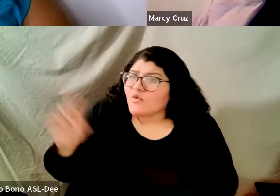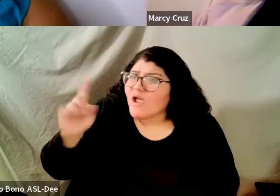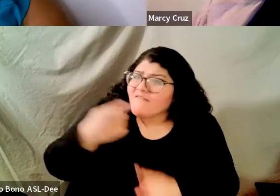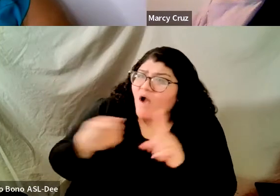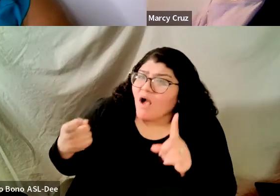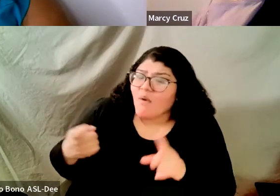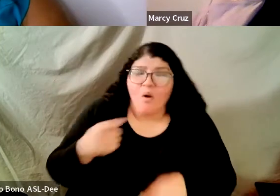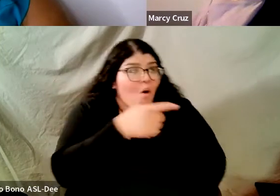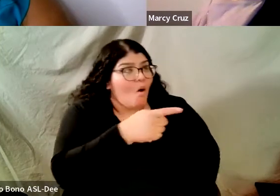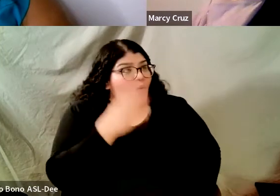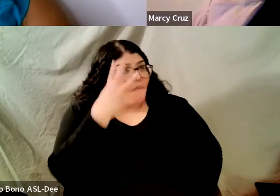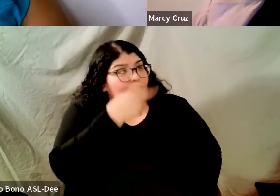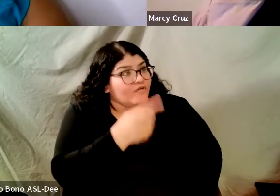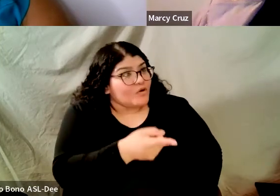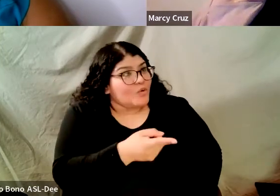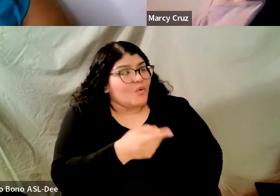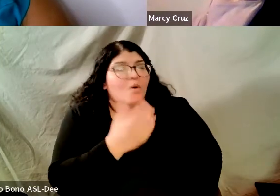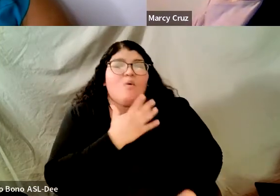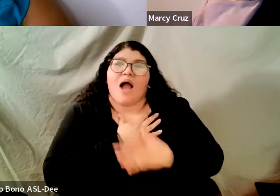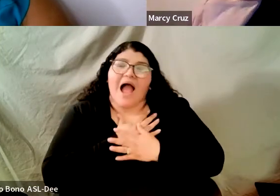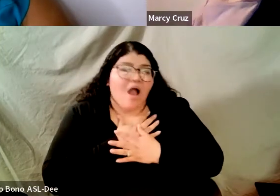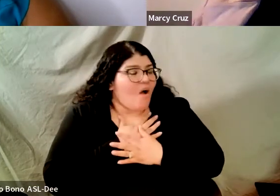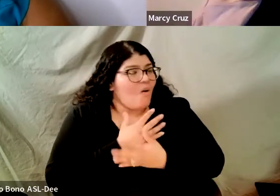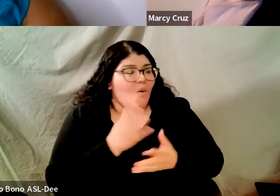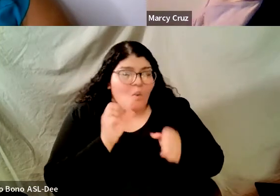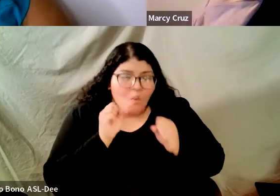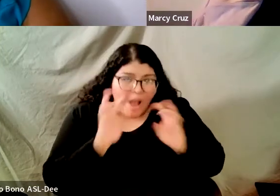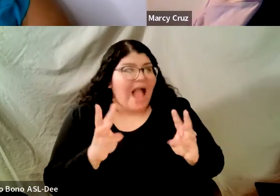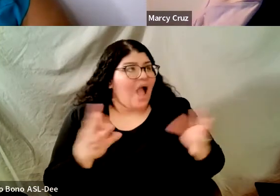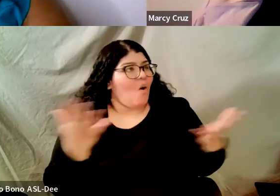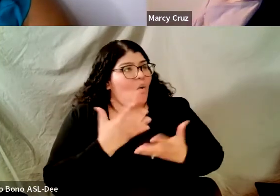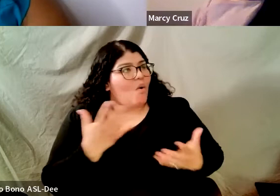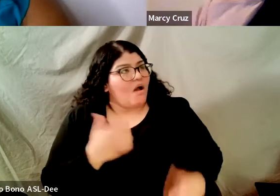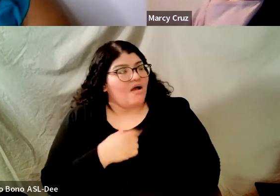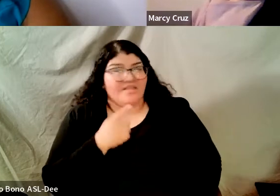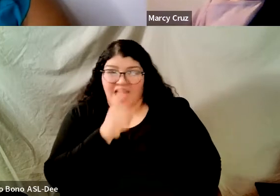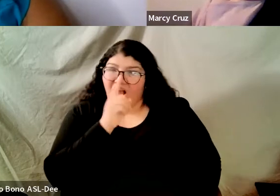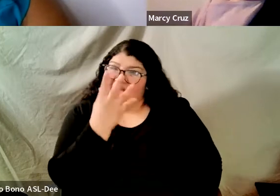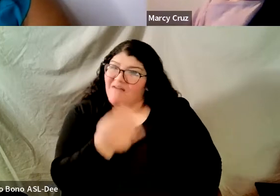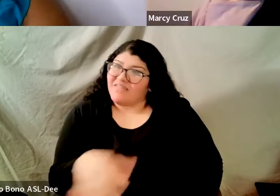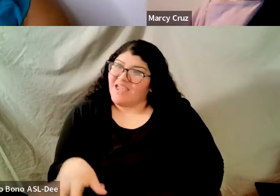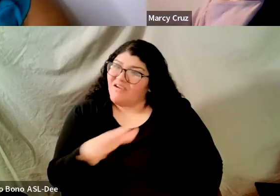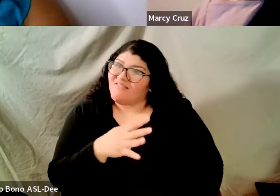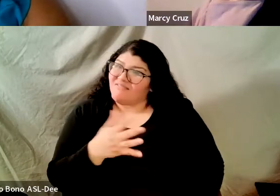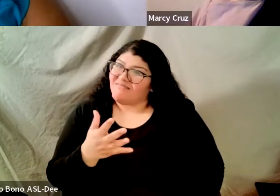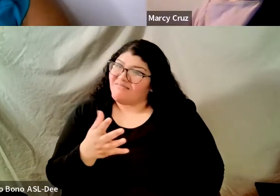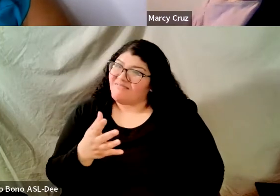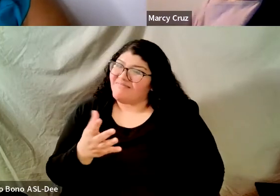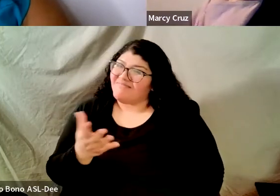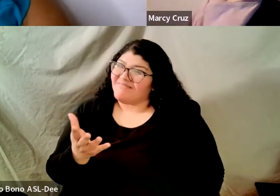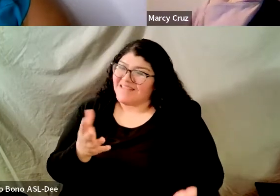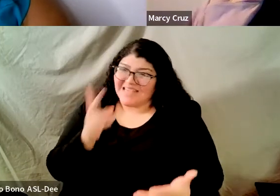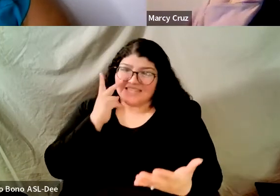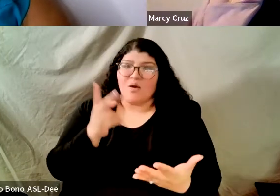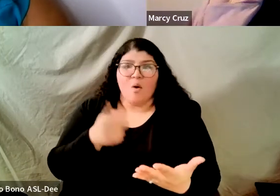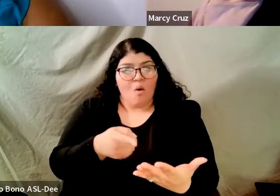beautiful." And it's like, wow, like they're out there. So, and they're our reflection. So that's, I think, what